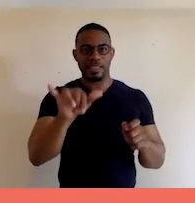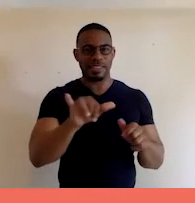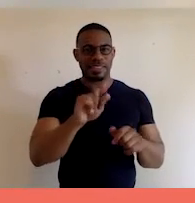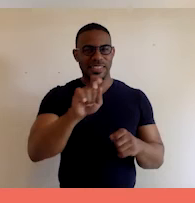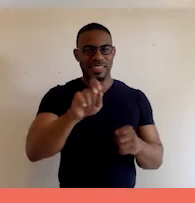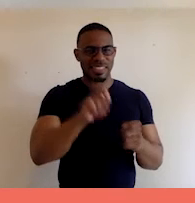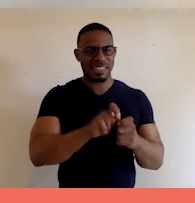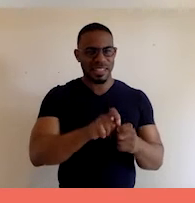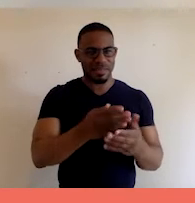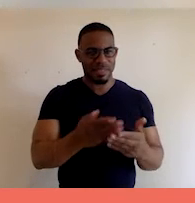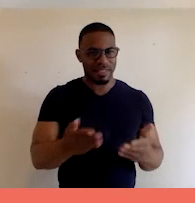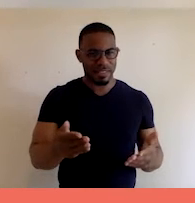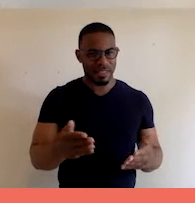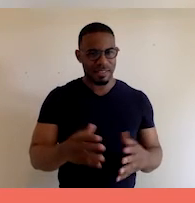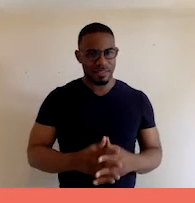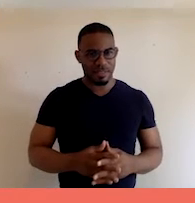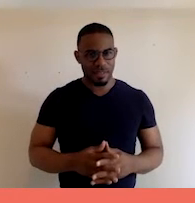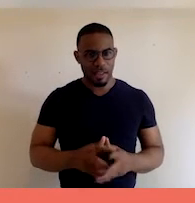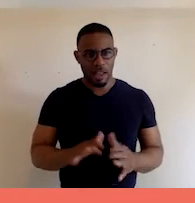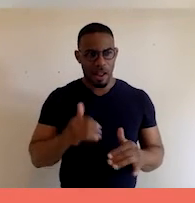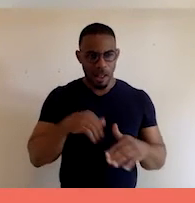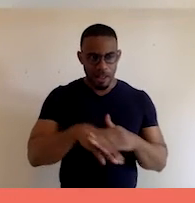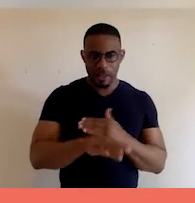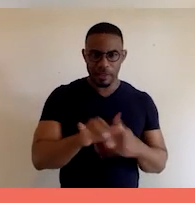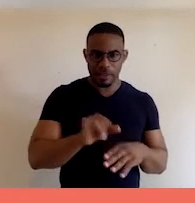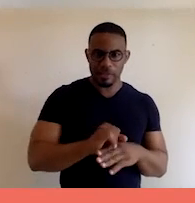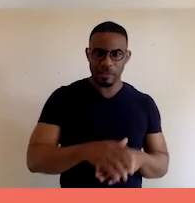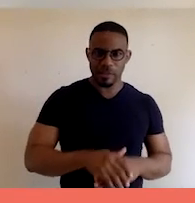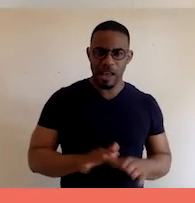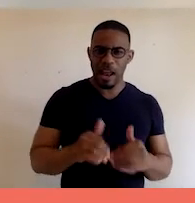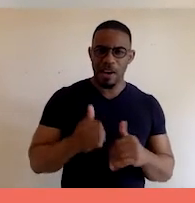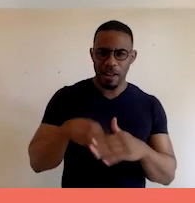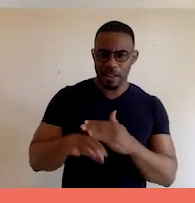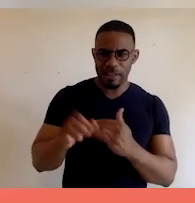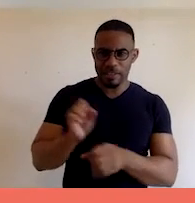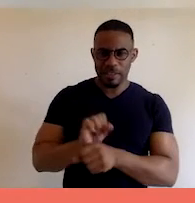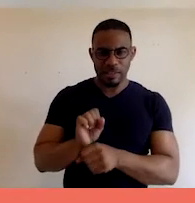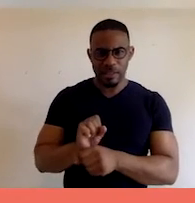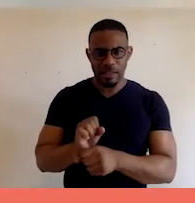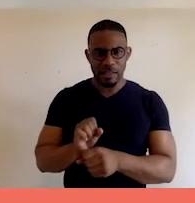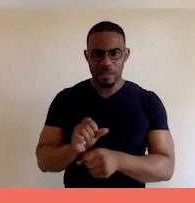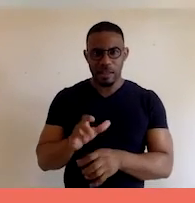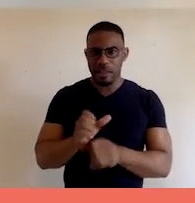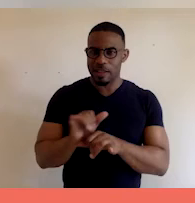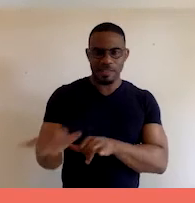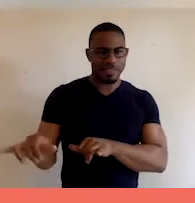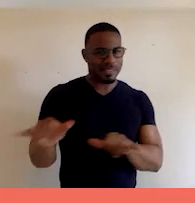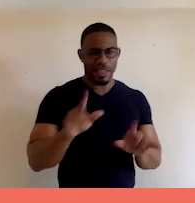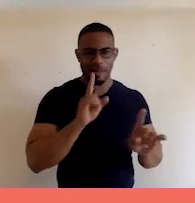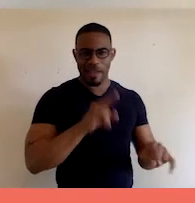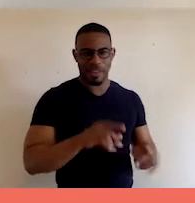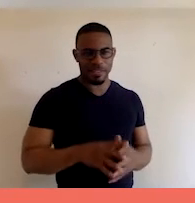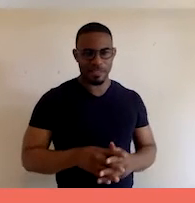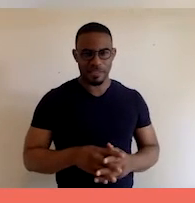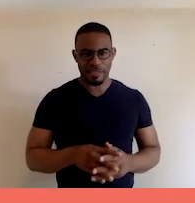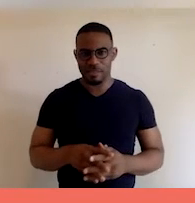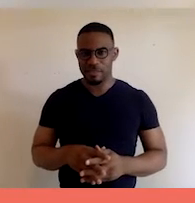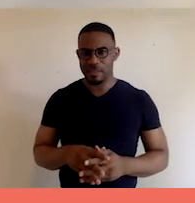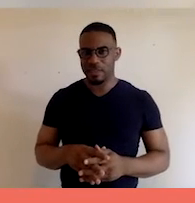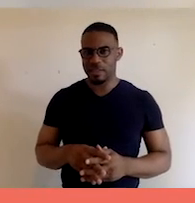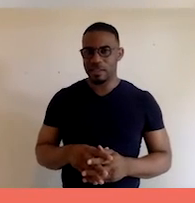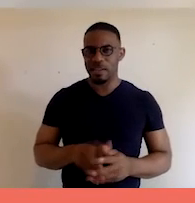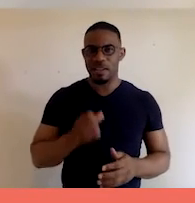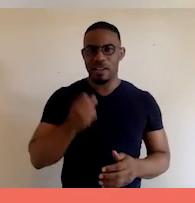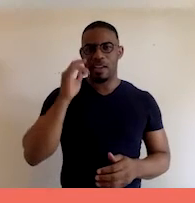exact same question. How do I break in this industry? How do I get this job? And they got the exact same answer.